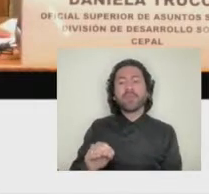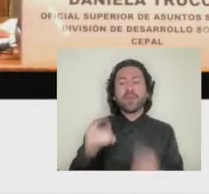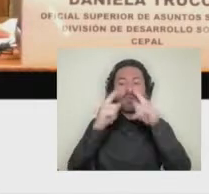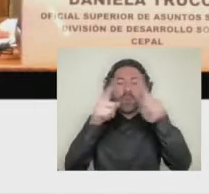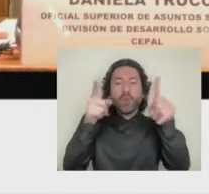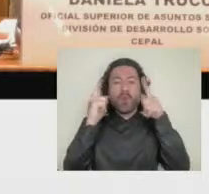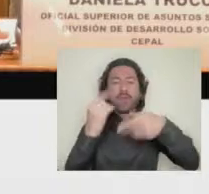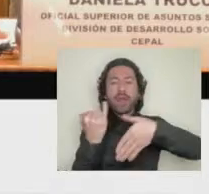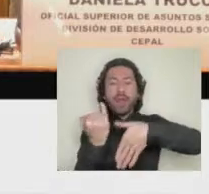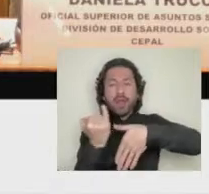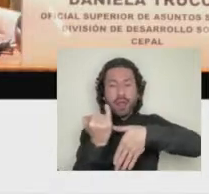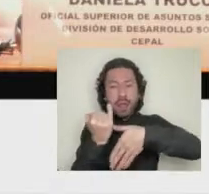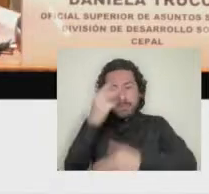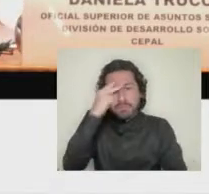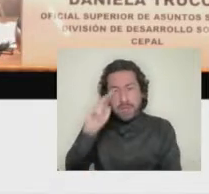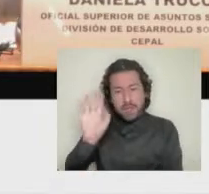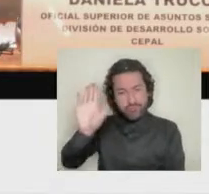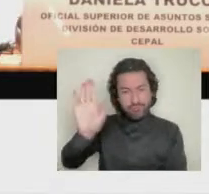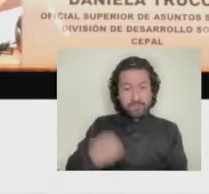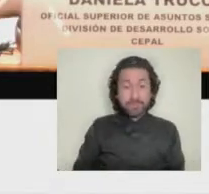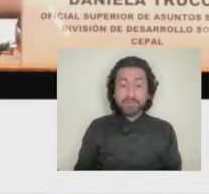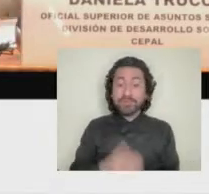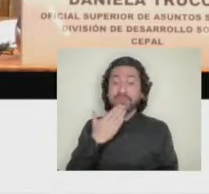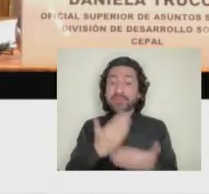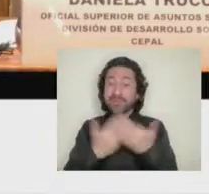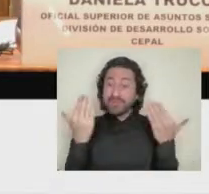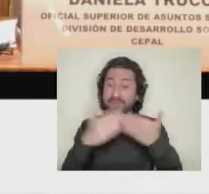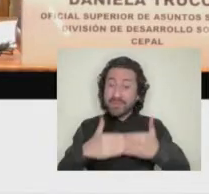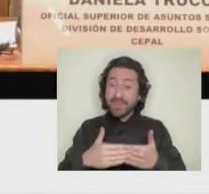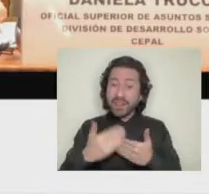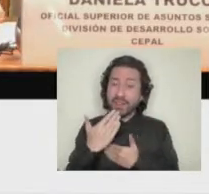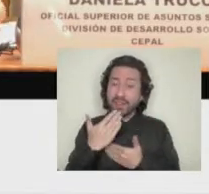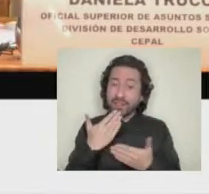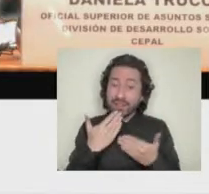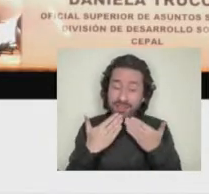researcher in education of the Ibero-American